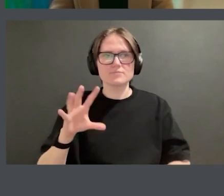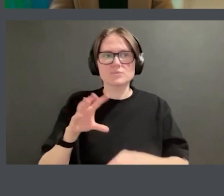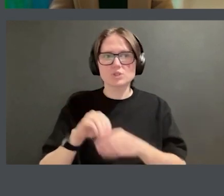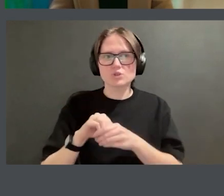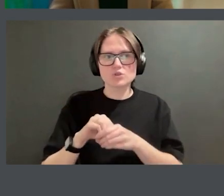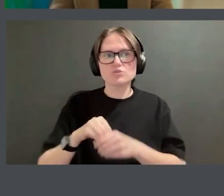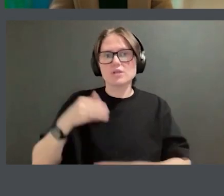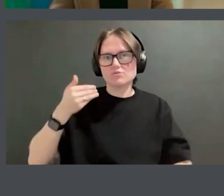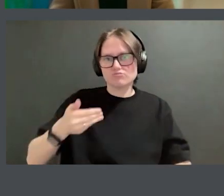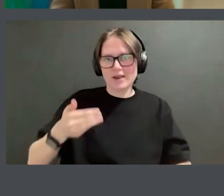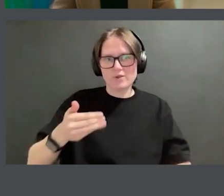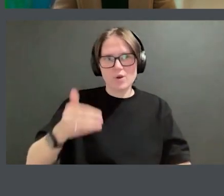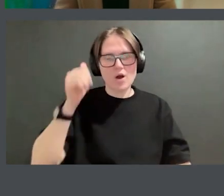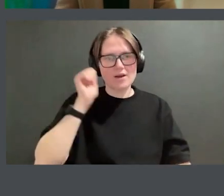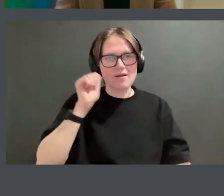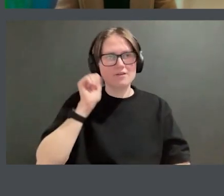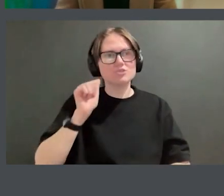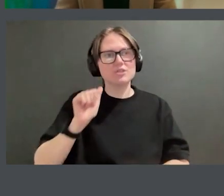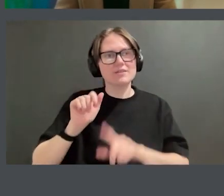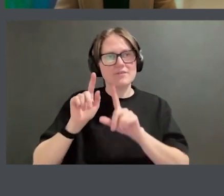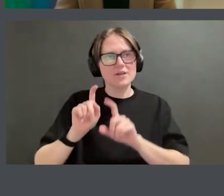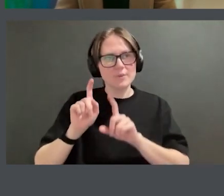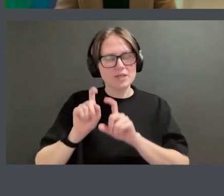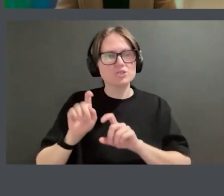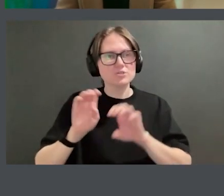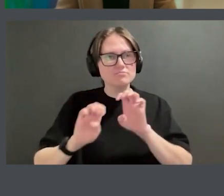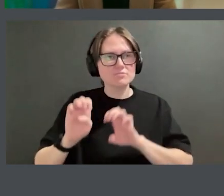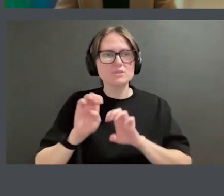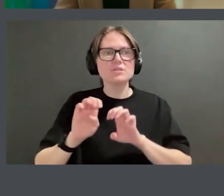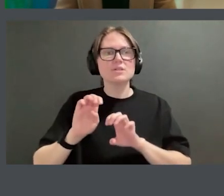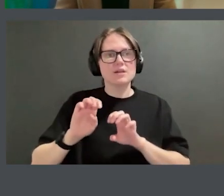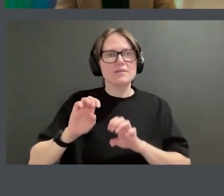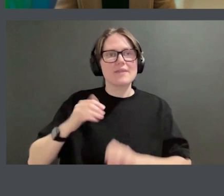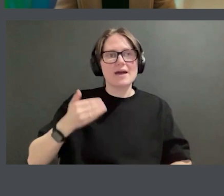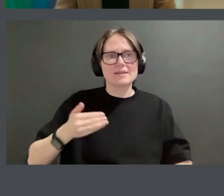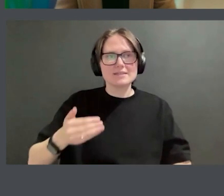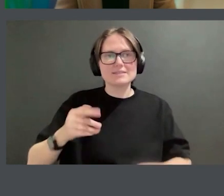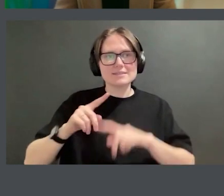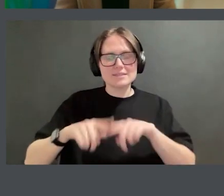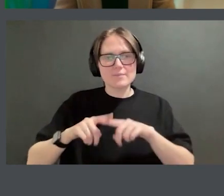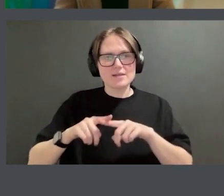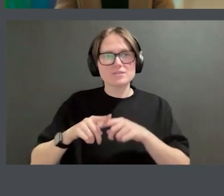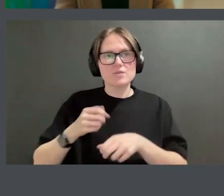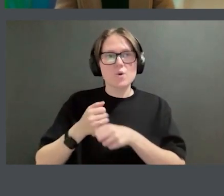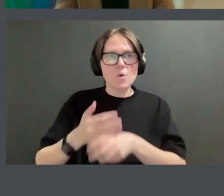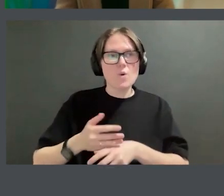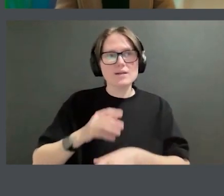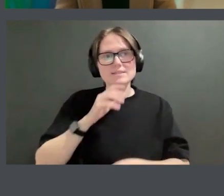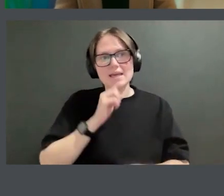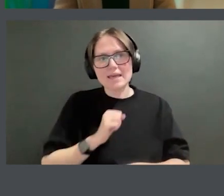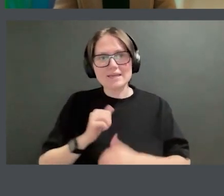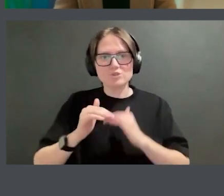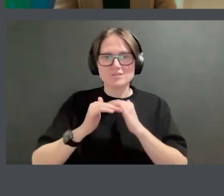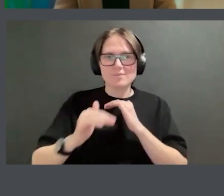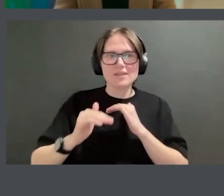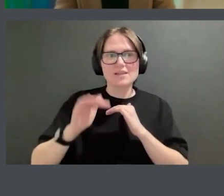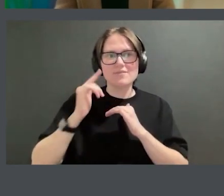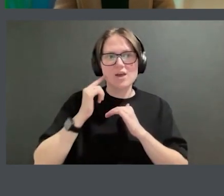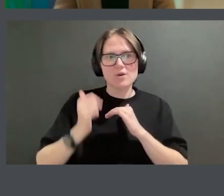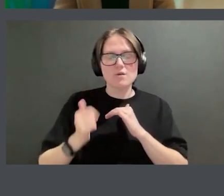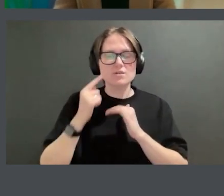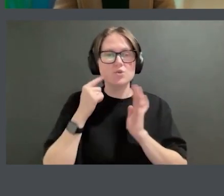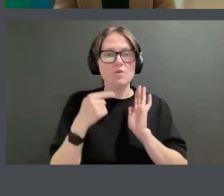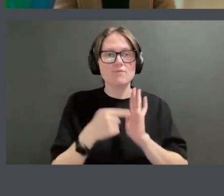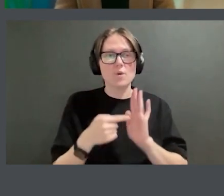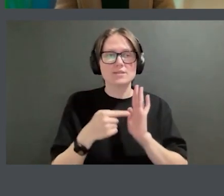regular audiologic evaluations, for which the cadence will depend on the etiology, age of the child, and stability of the hearing loss. So